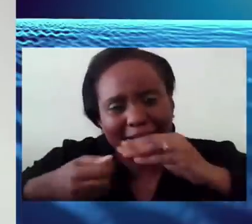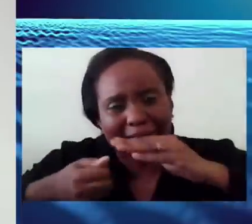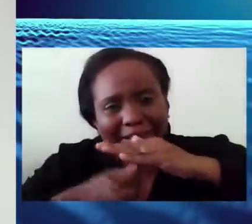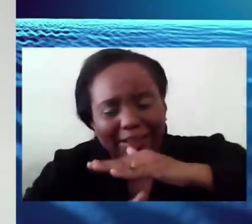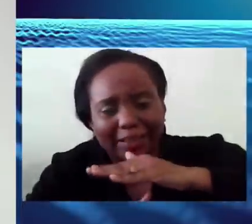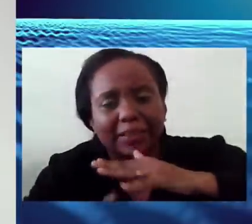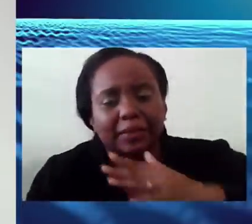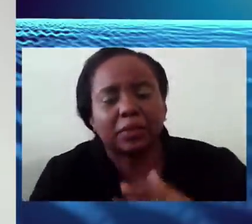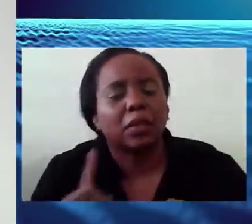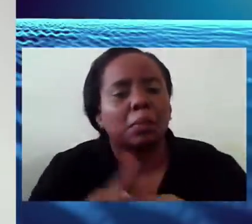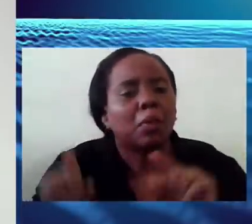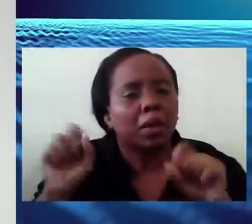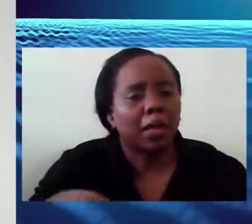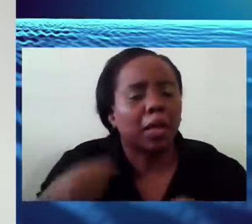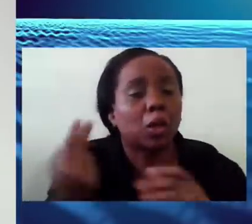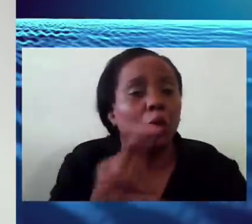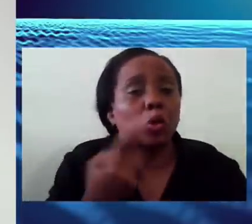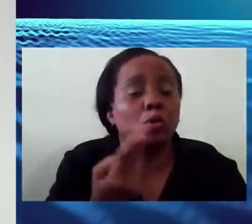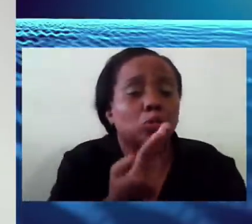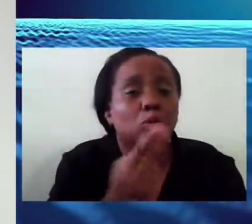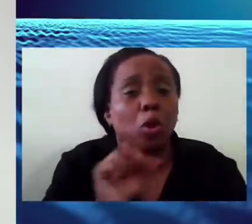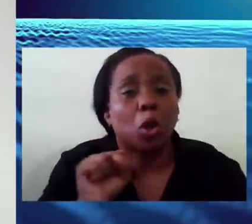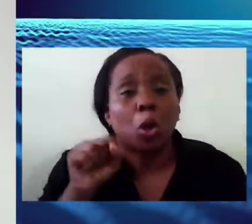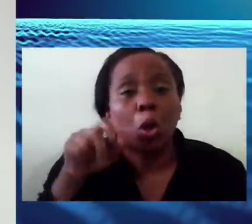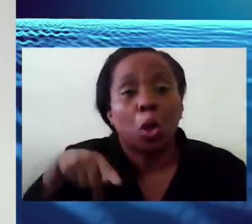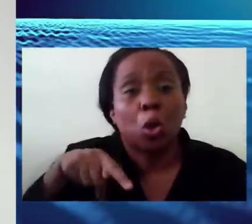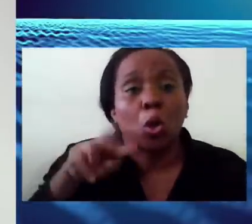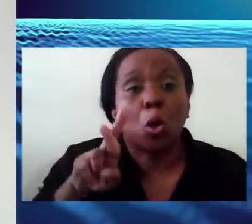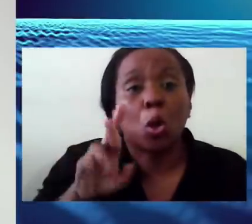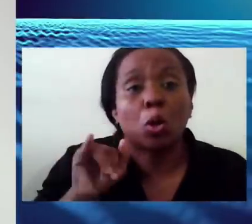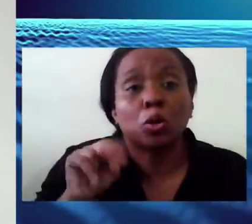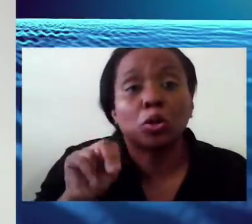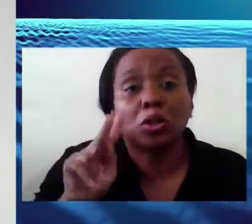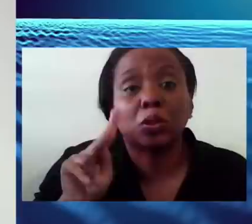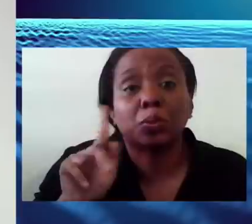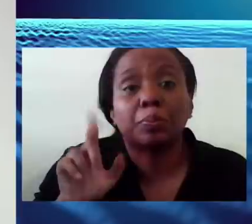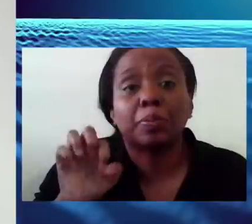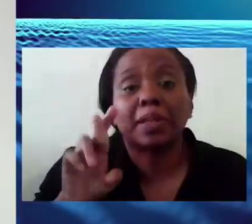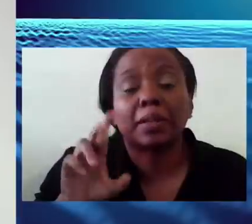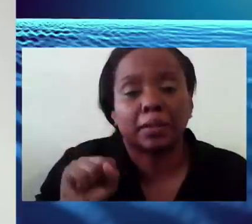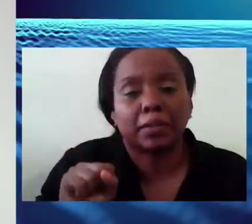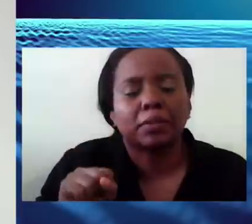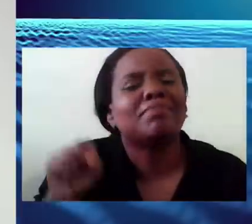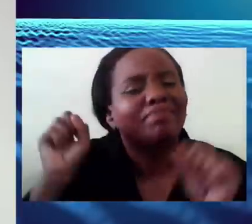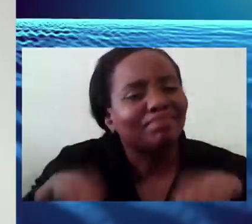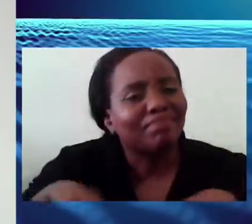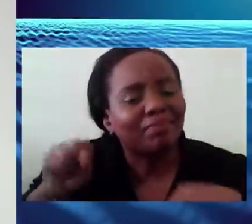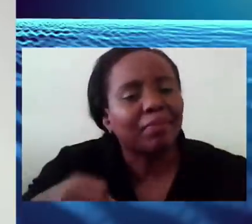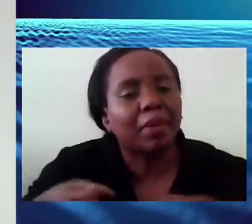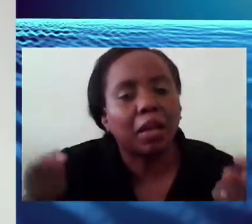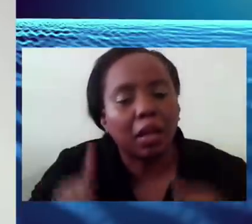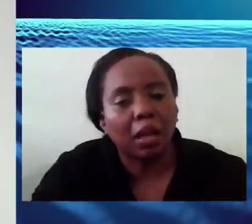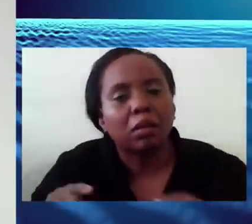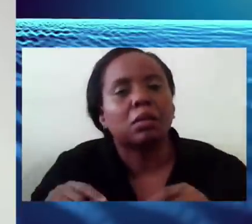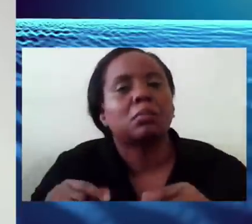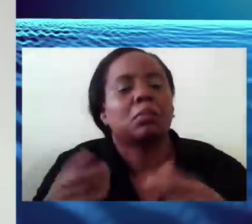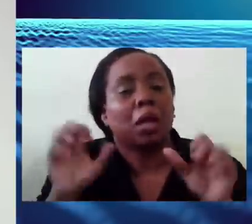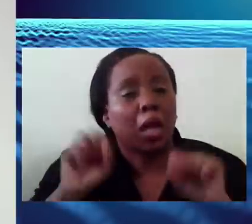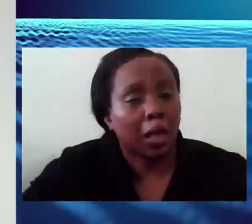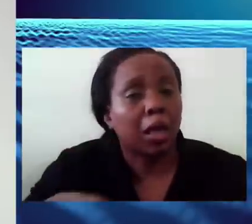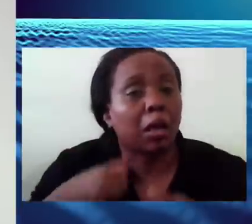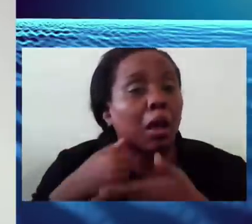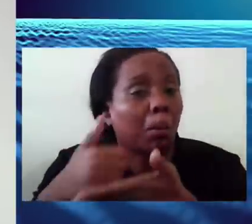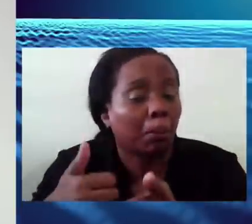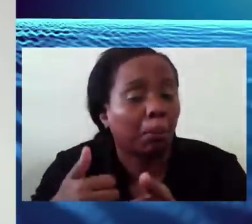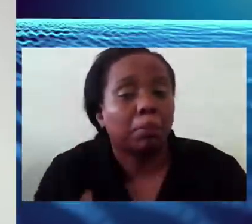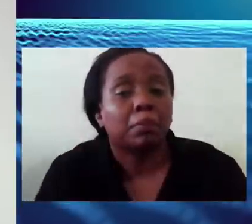off the blades of grass may help. Cattle are a little more tolerant to ash than